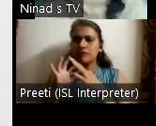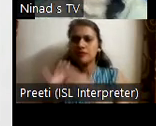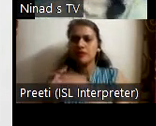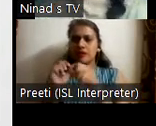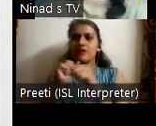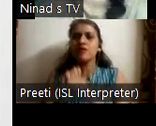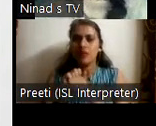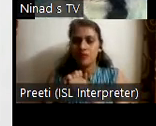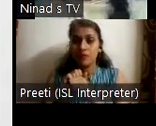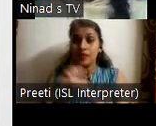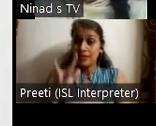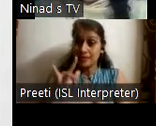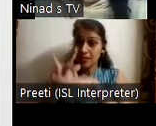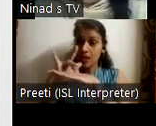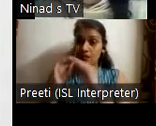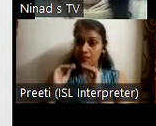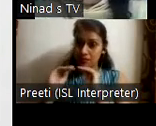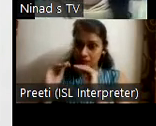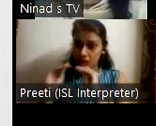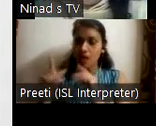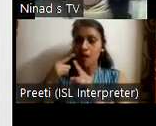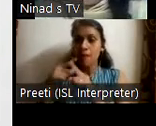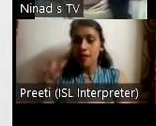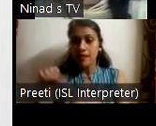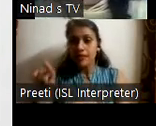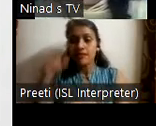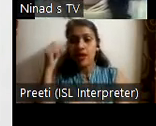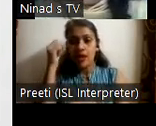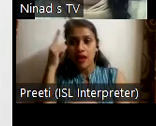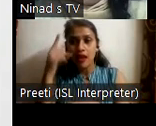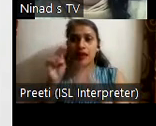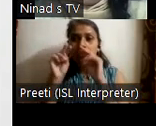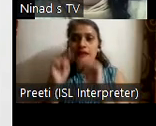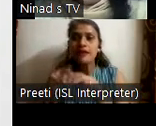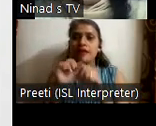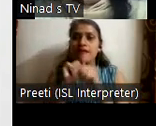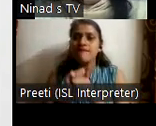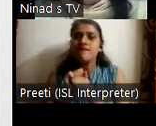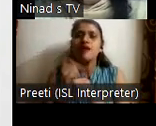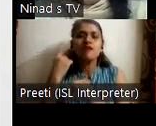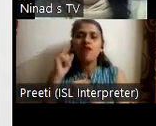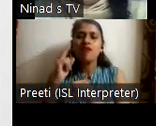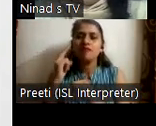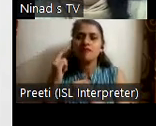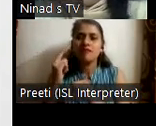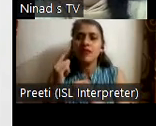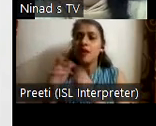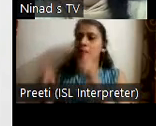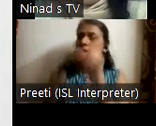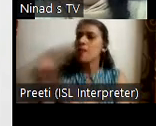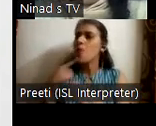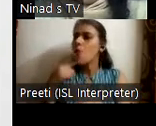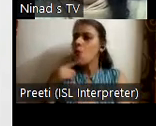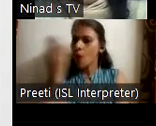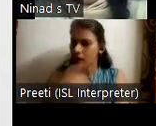to sensitize them and make them understand that, yes, there is a need to work with powerless. There's a need to work with people with